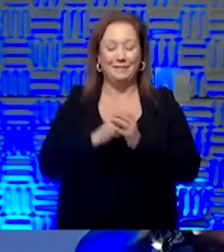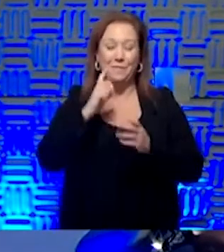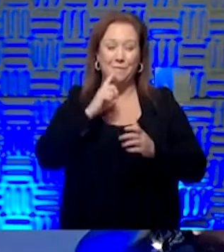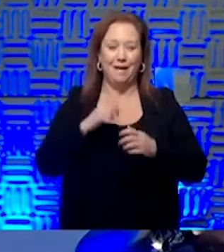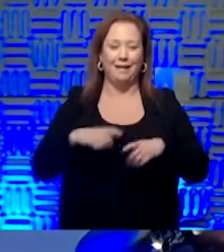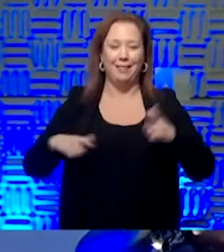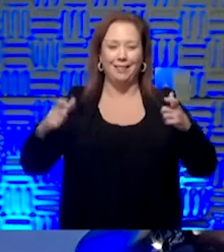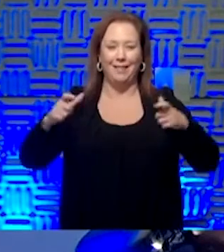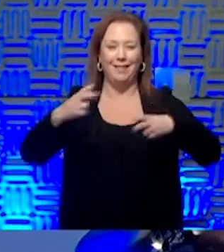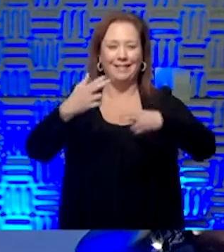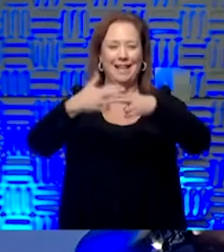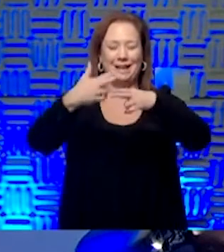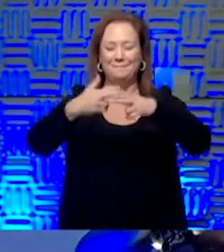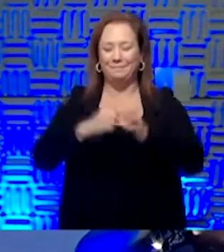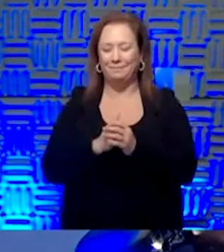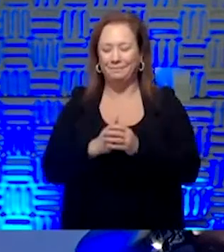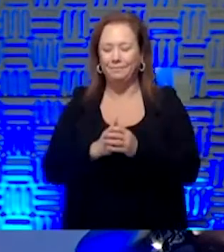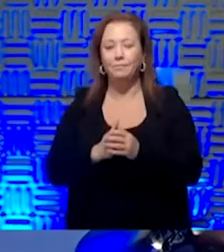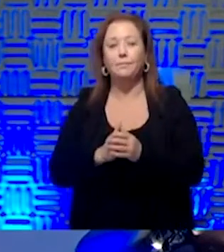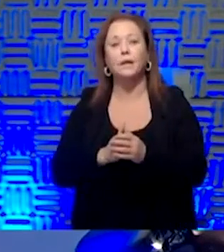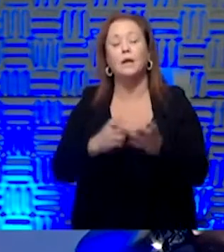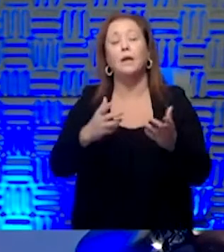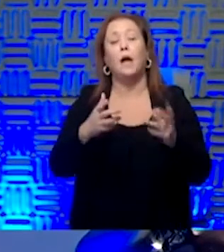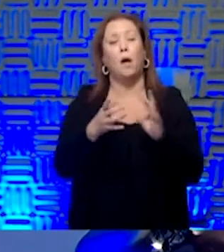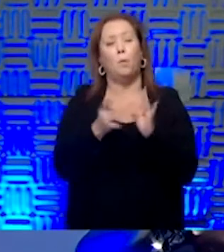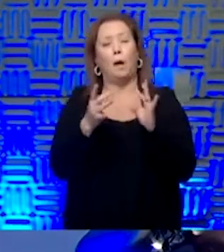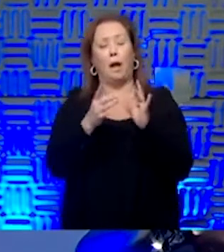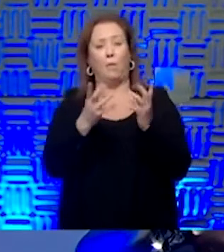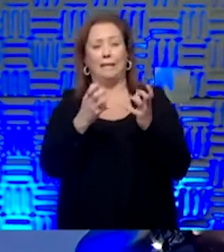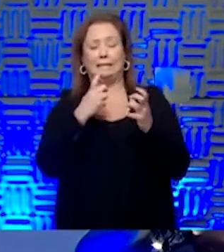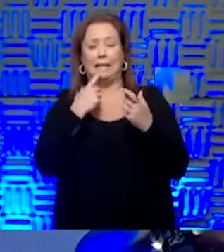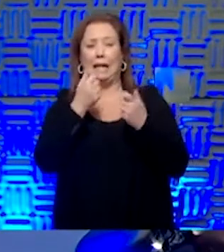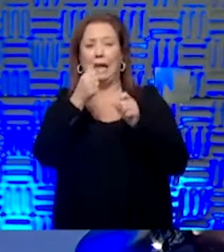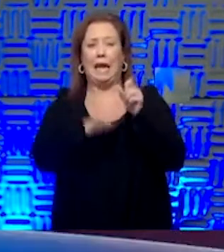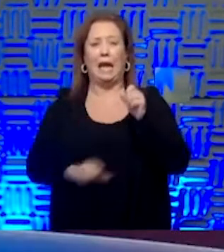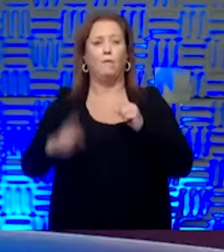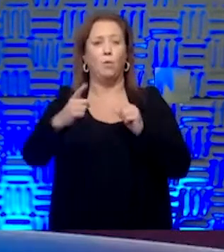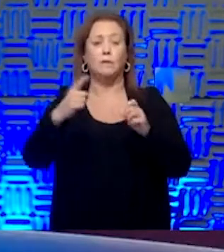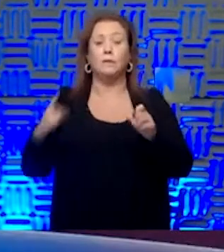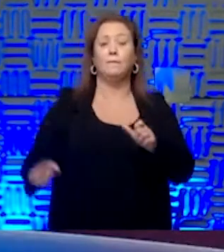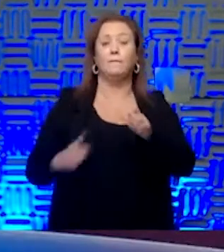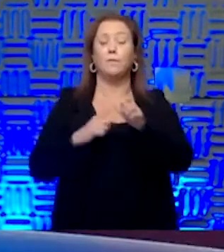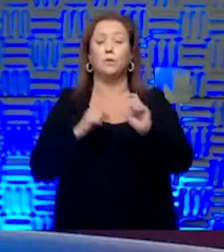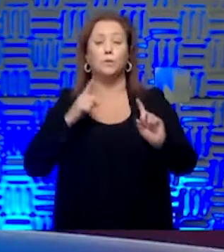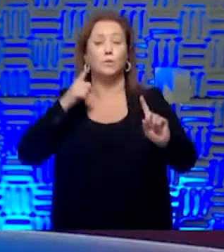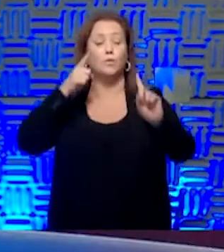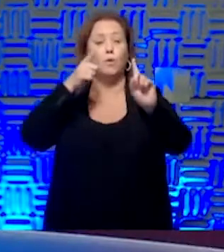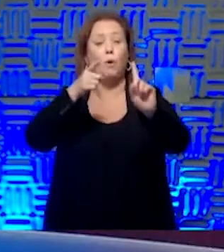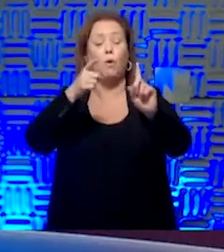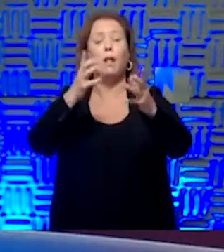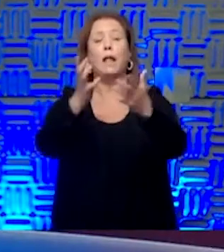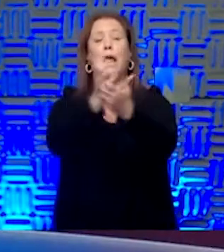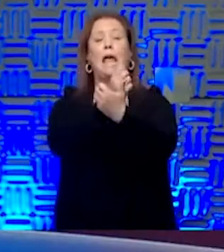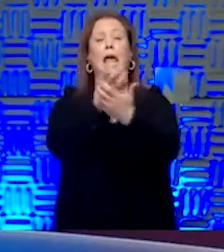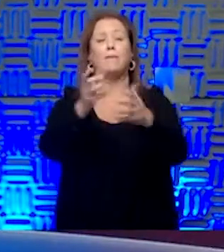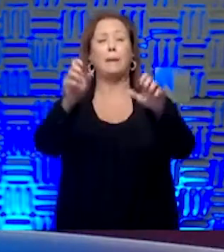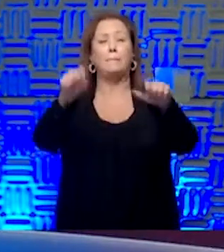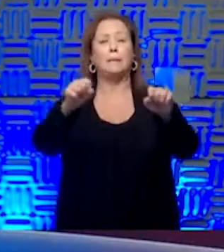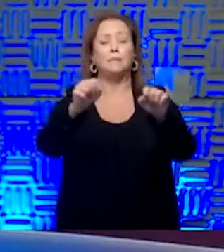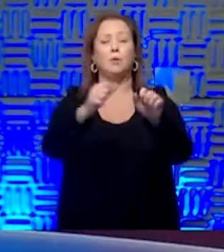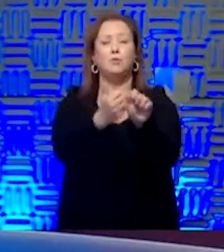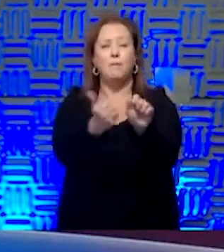Fair enough. So, preface it to say that everyone's first goal is to do everything possible to